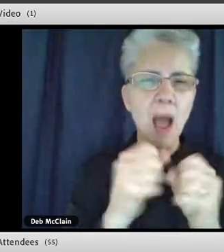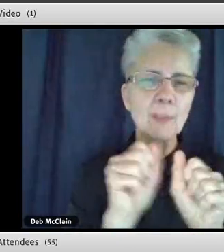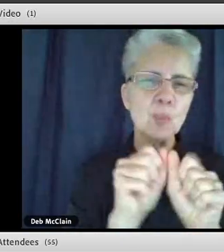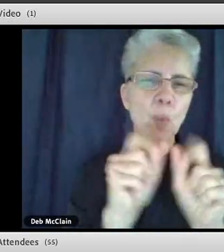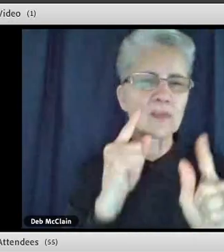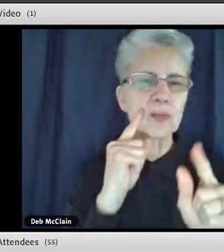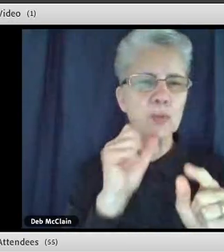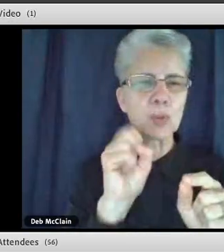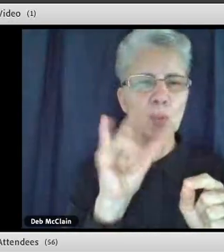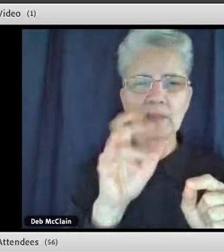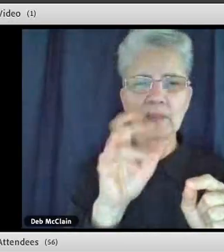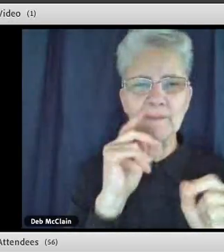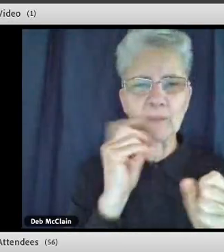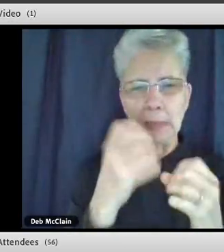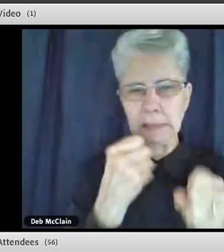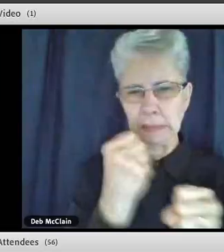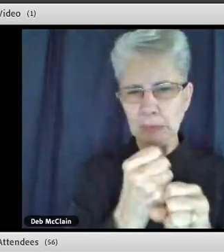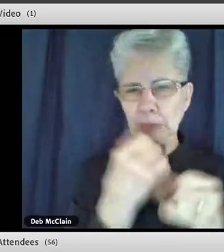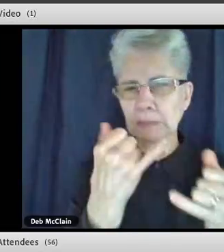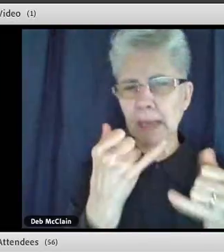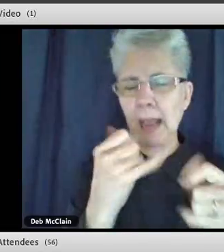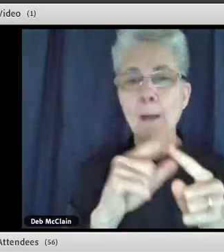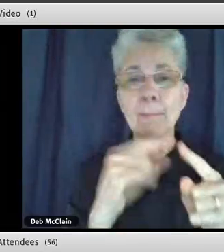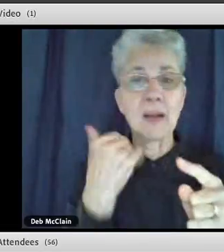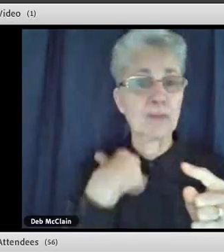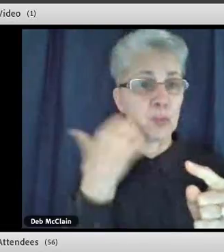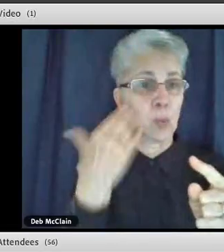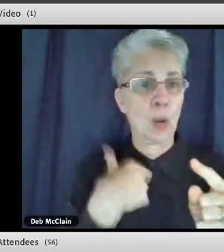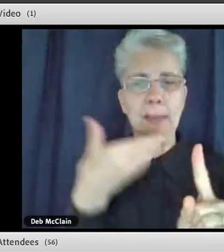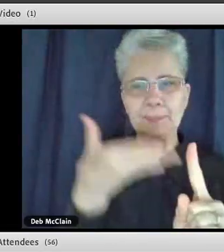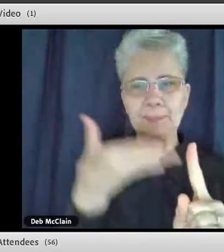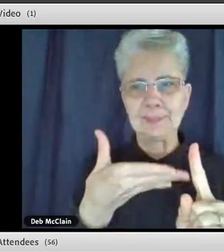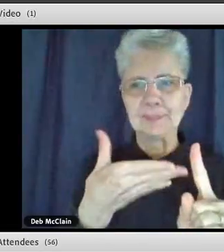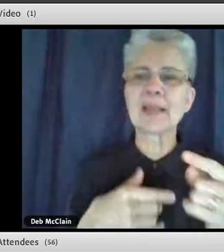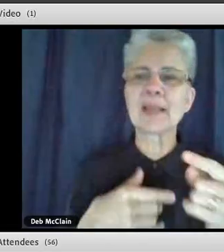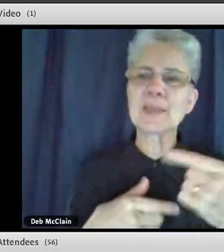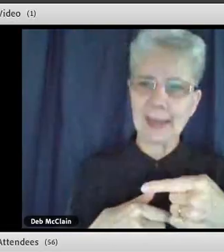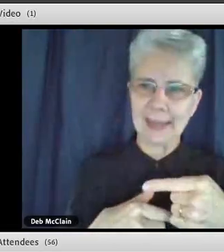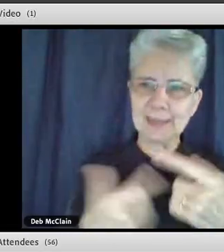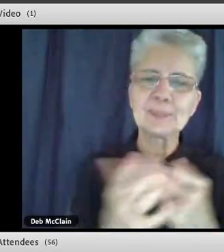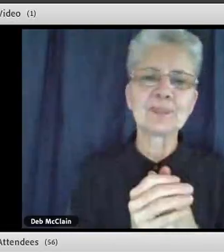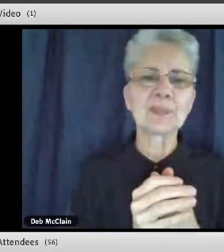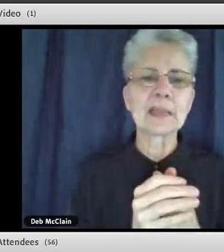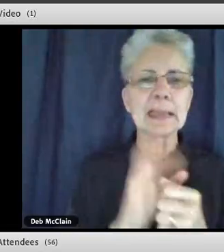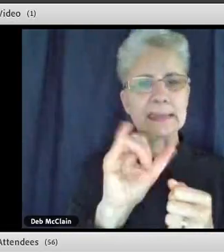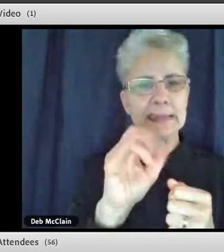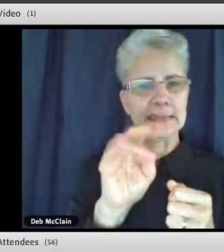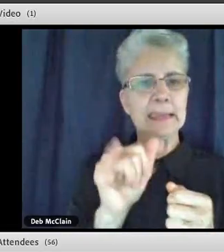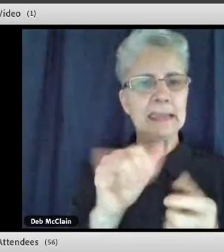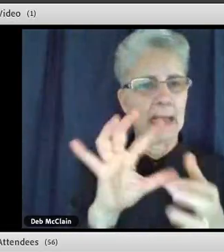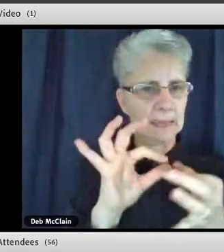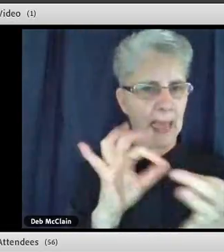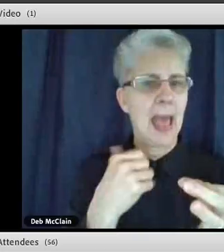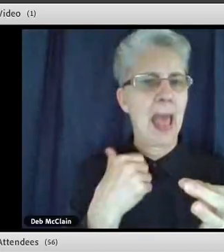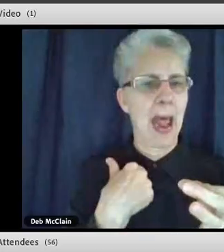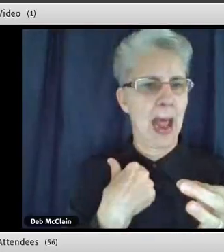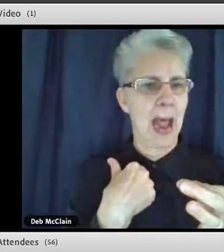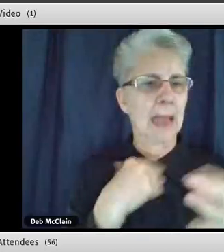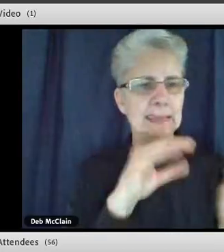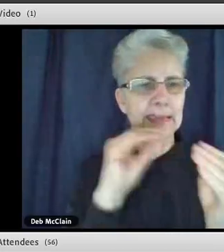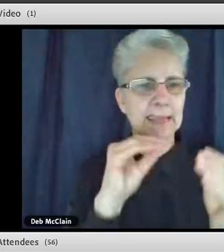for SWFLN for years now. But in case you don't know me, this is me. As Cindy said, I